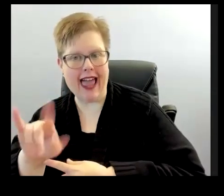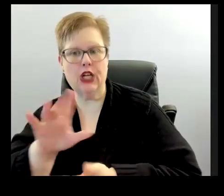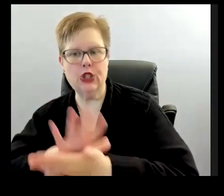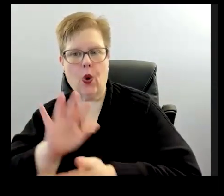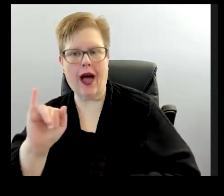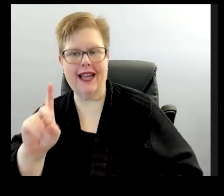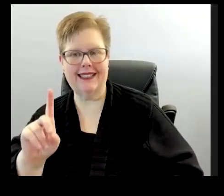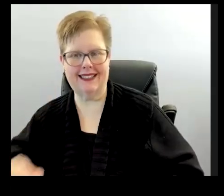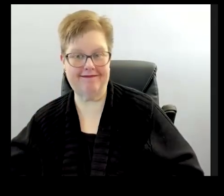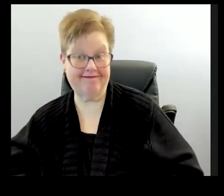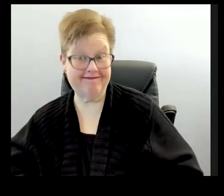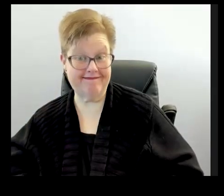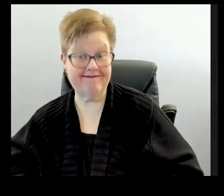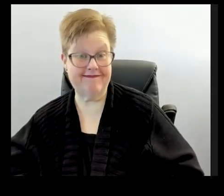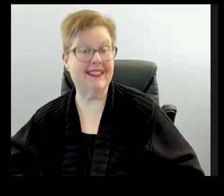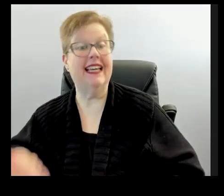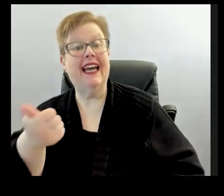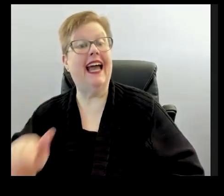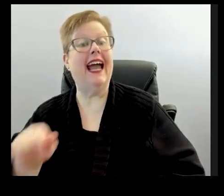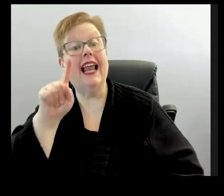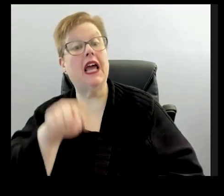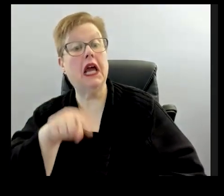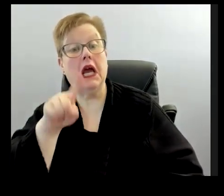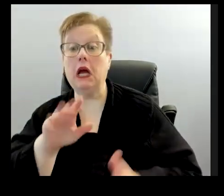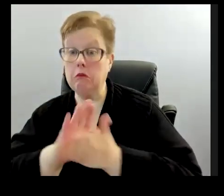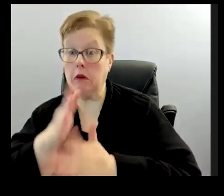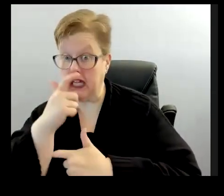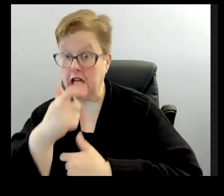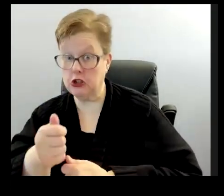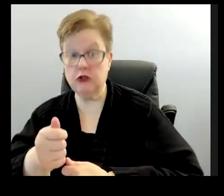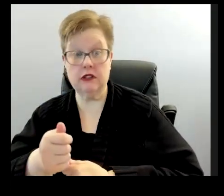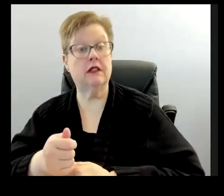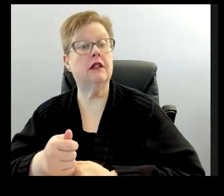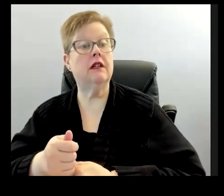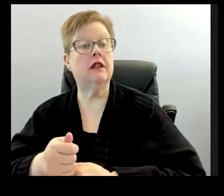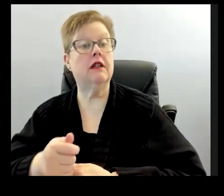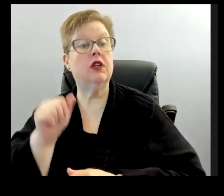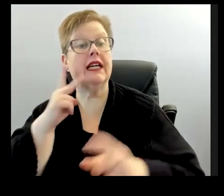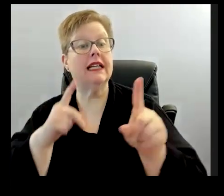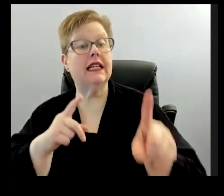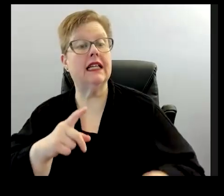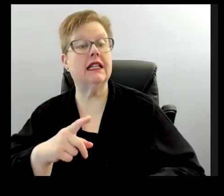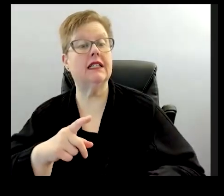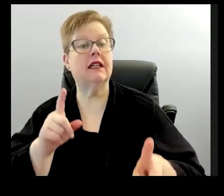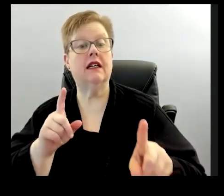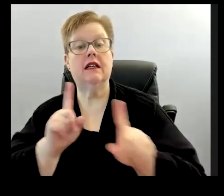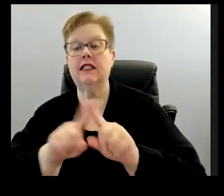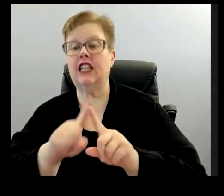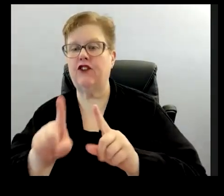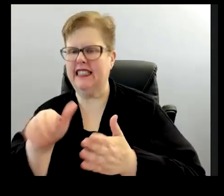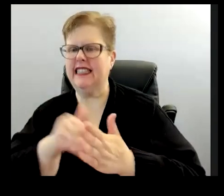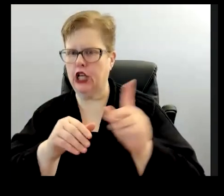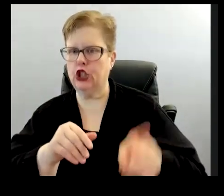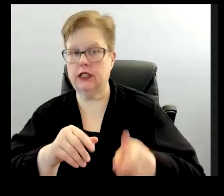And these are things that if any of these sorts of things interest you, and you can see there are more cultural centers here, but